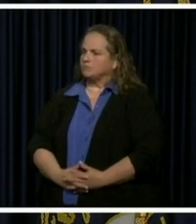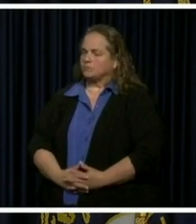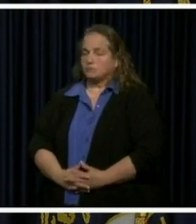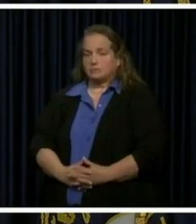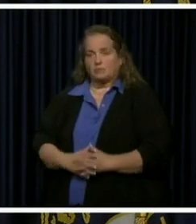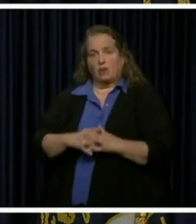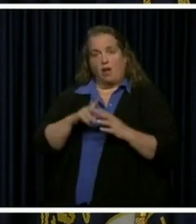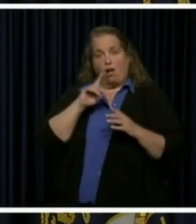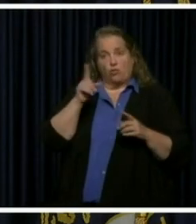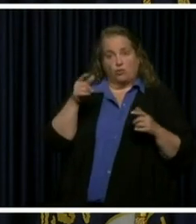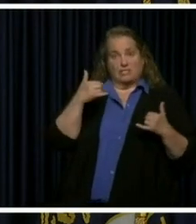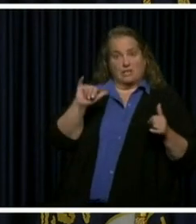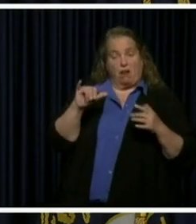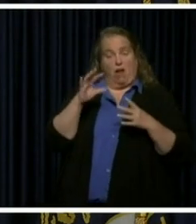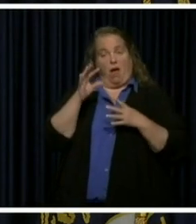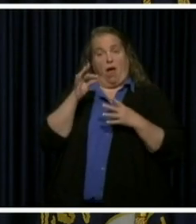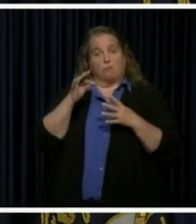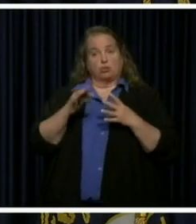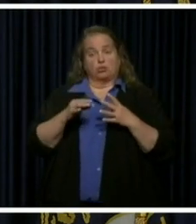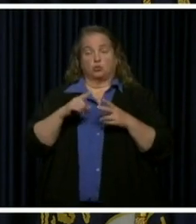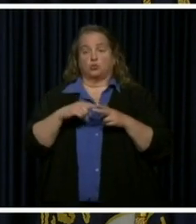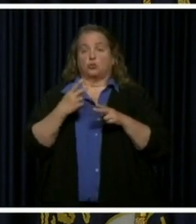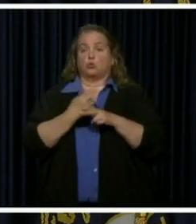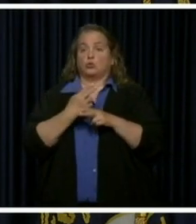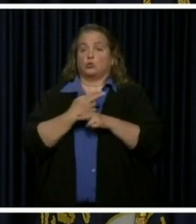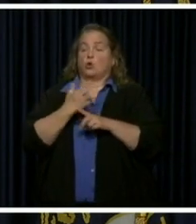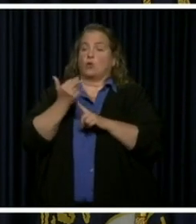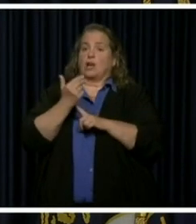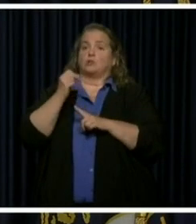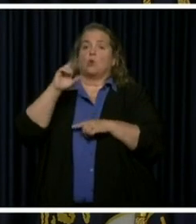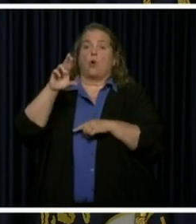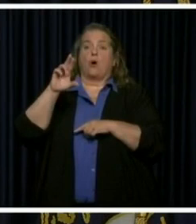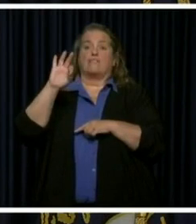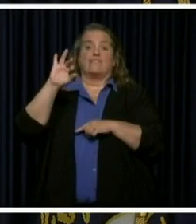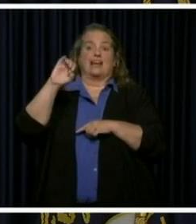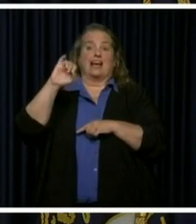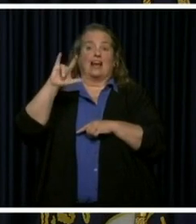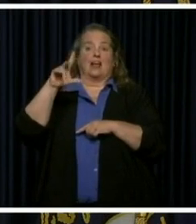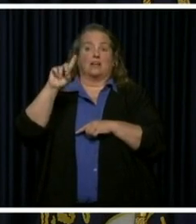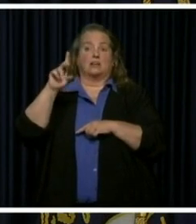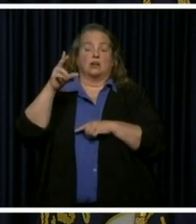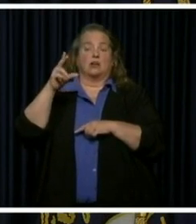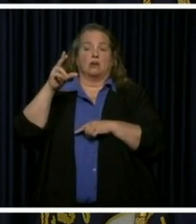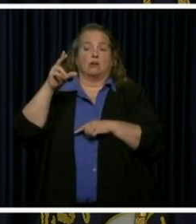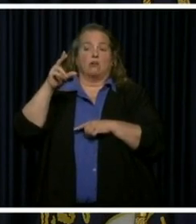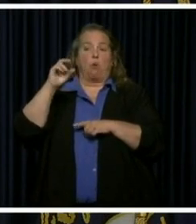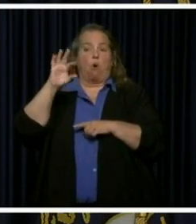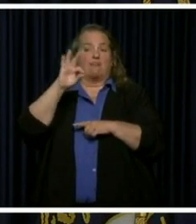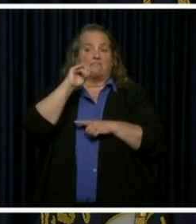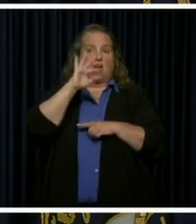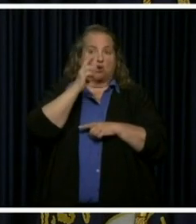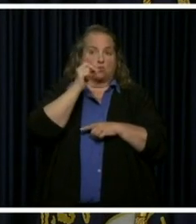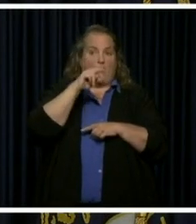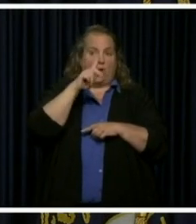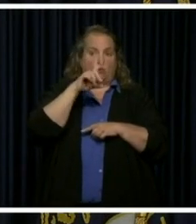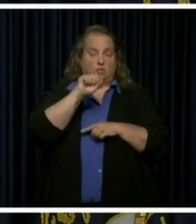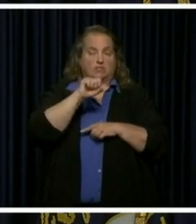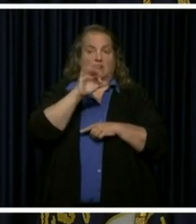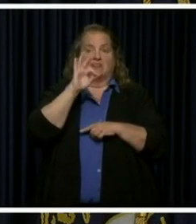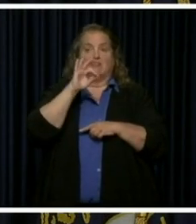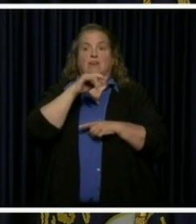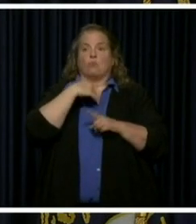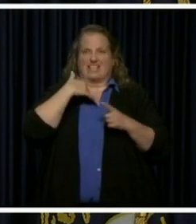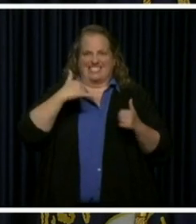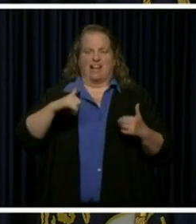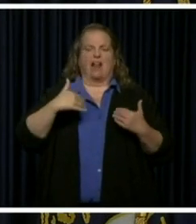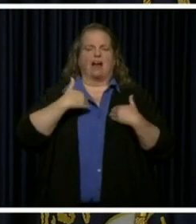spike? So the question is, if there is a spike in the coming weeks, are there still options to use hotels or field hospitals? We still have